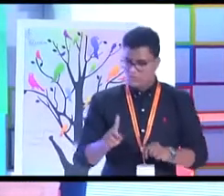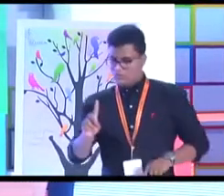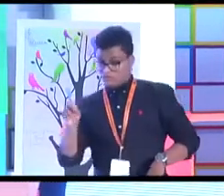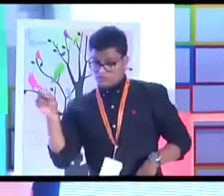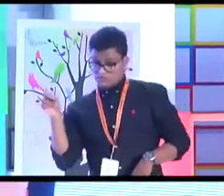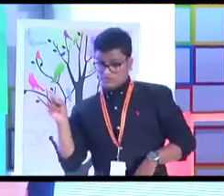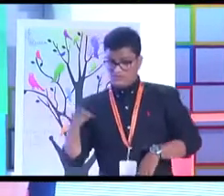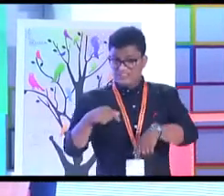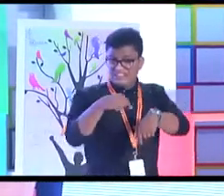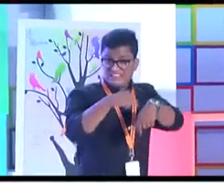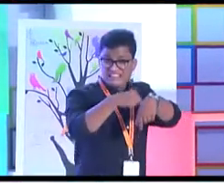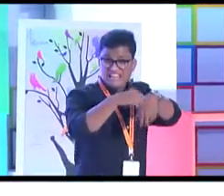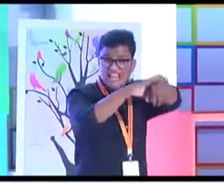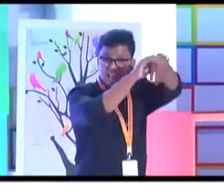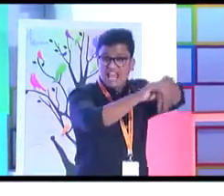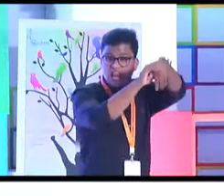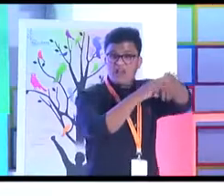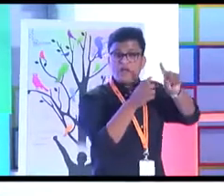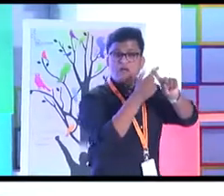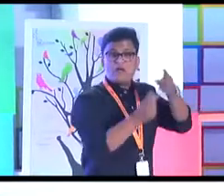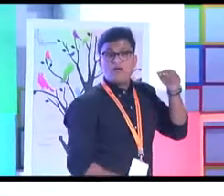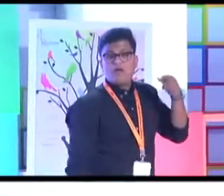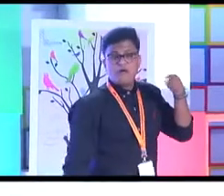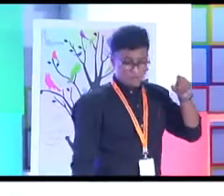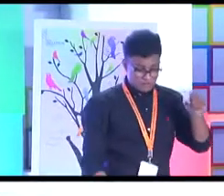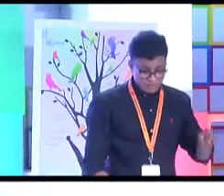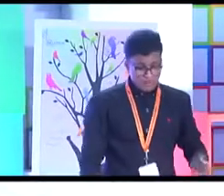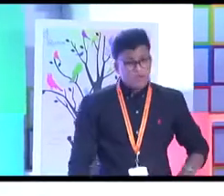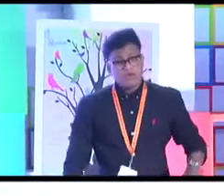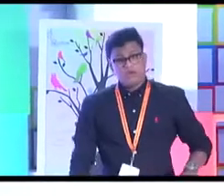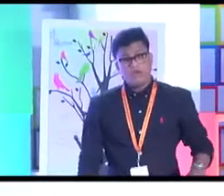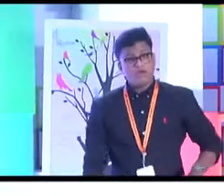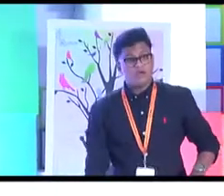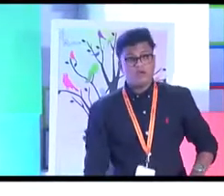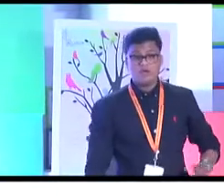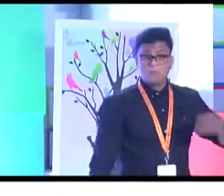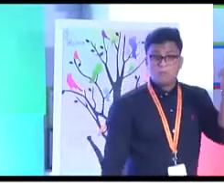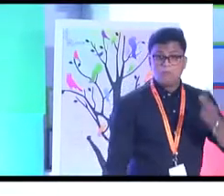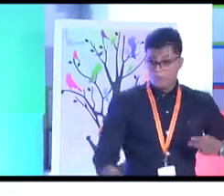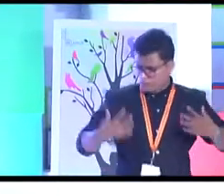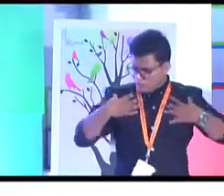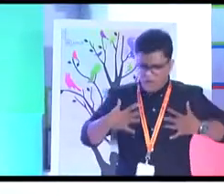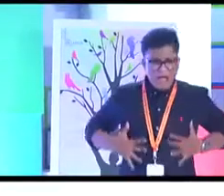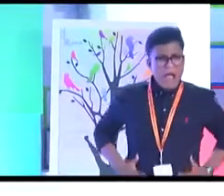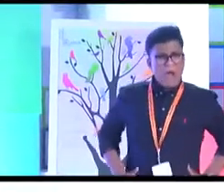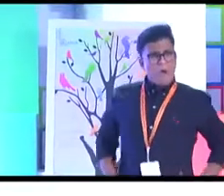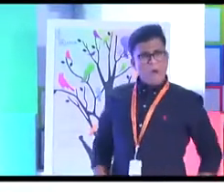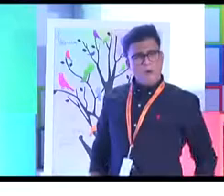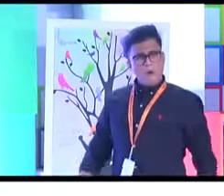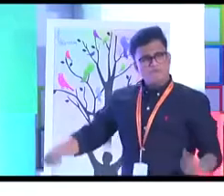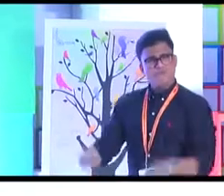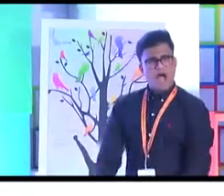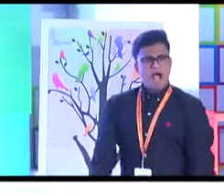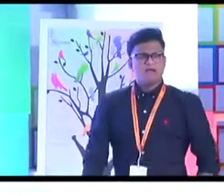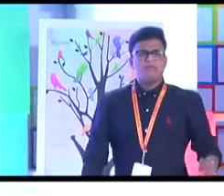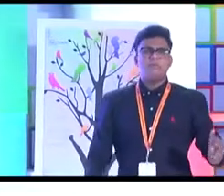used to work that time, and with that I started designing. None of other parts of my body was working, so only with left hand, with one finger,